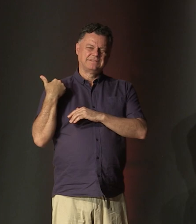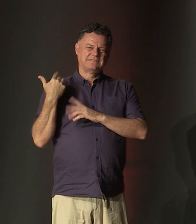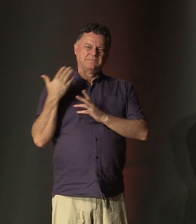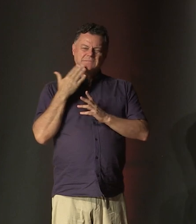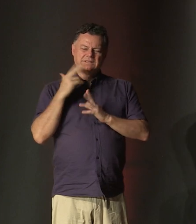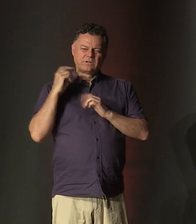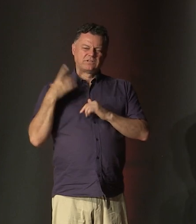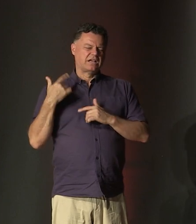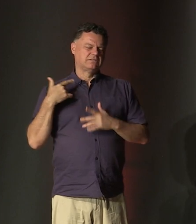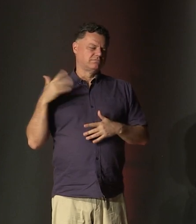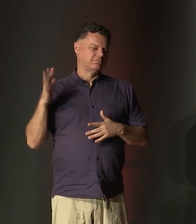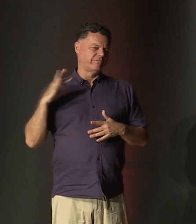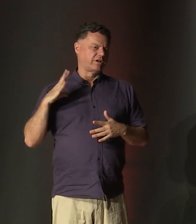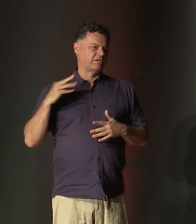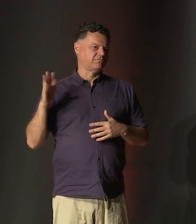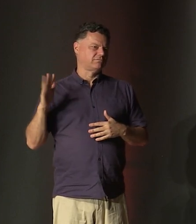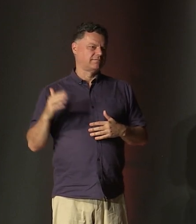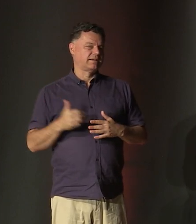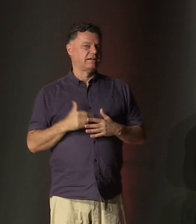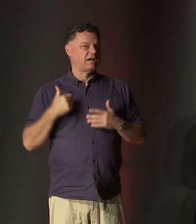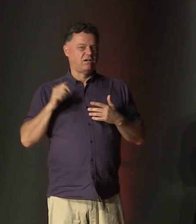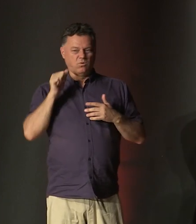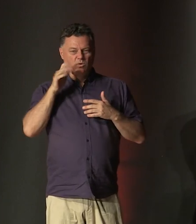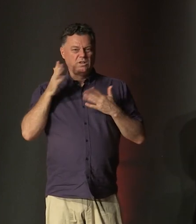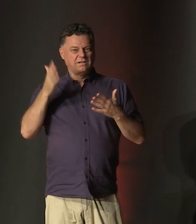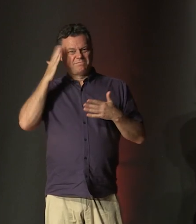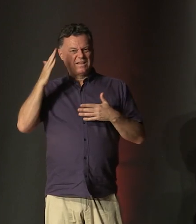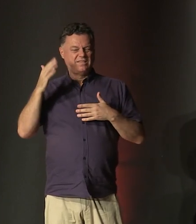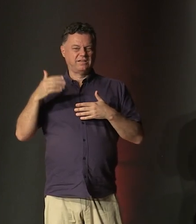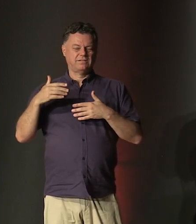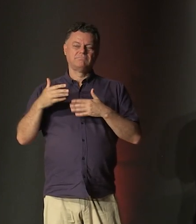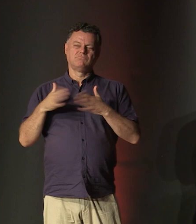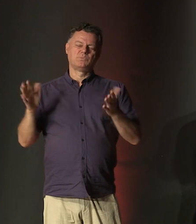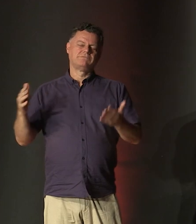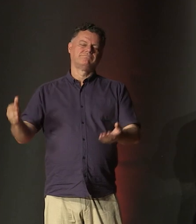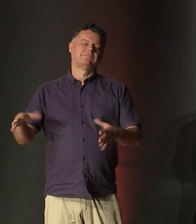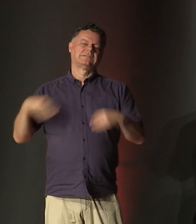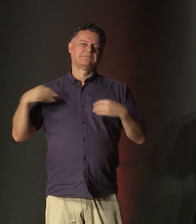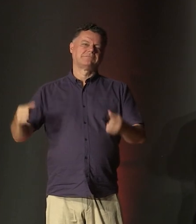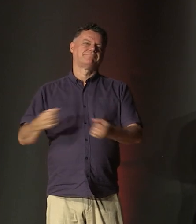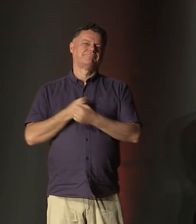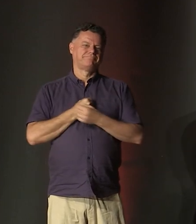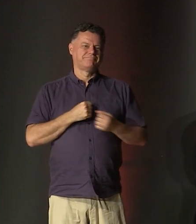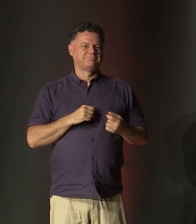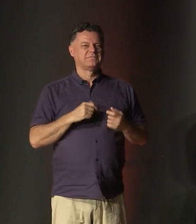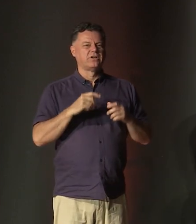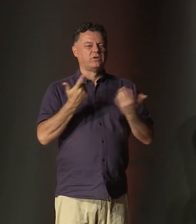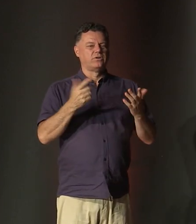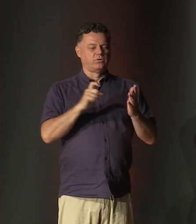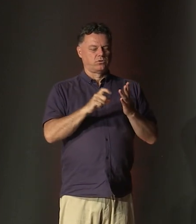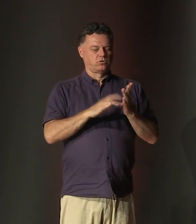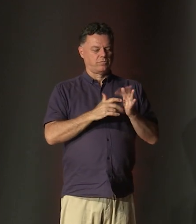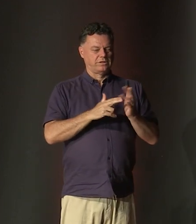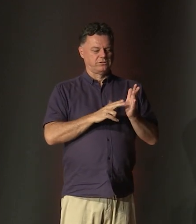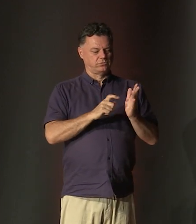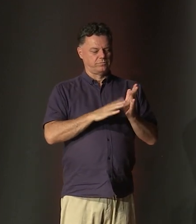people can have fears about this second flow of compassion, which is receiving compassion